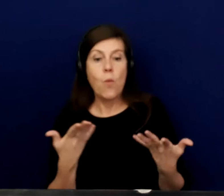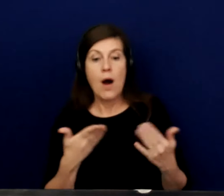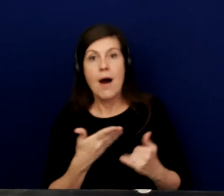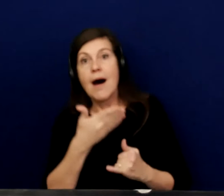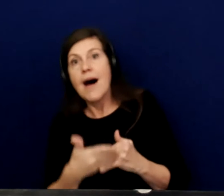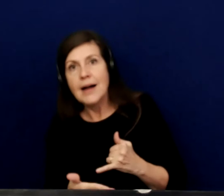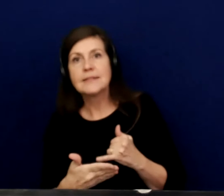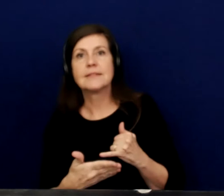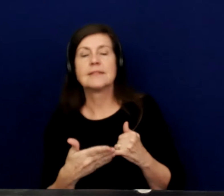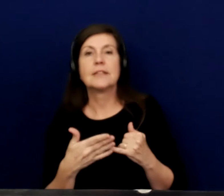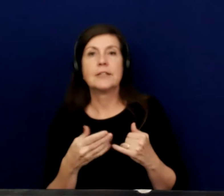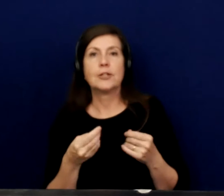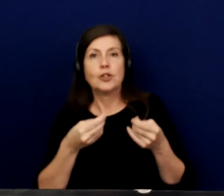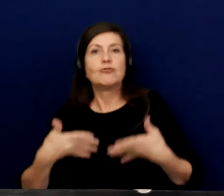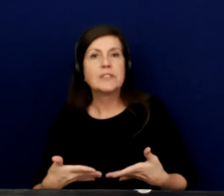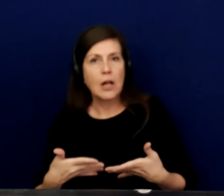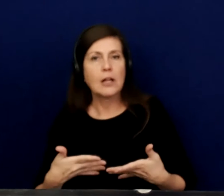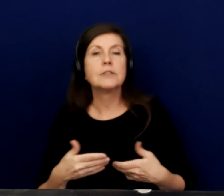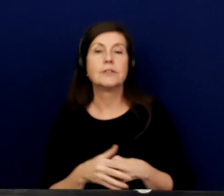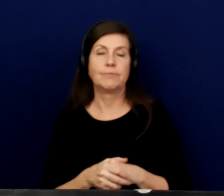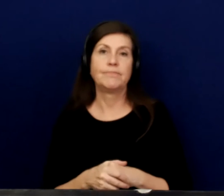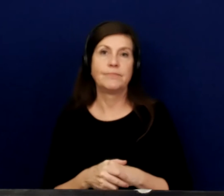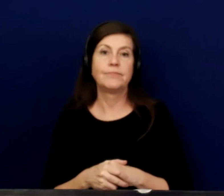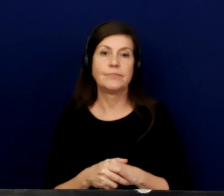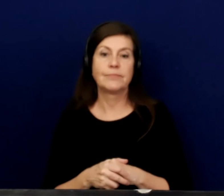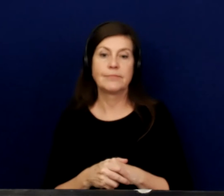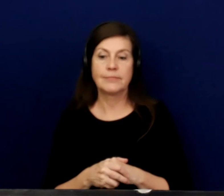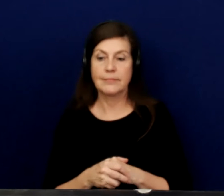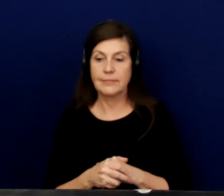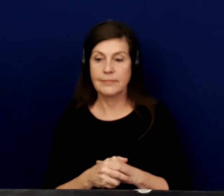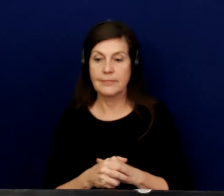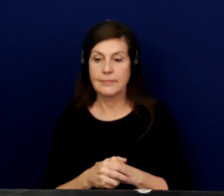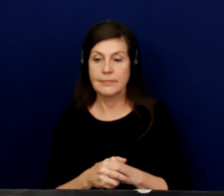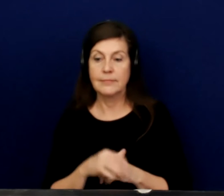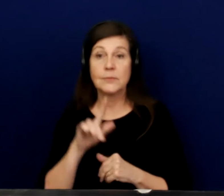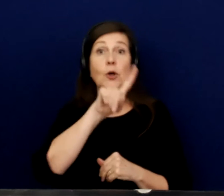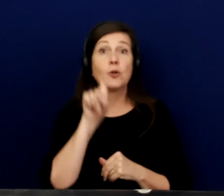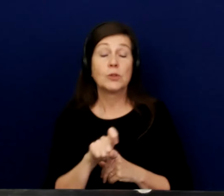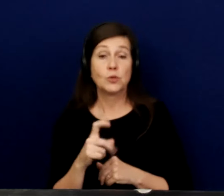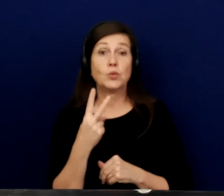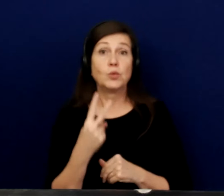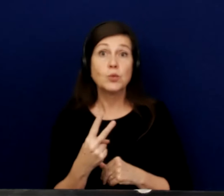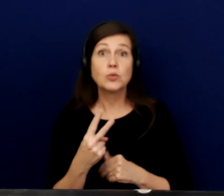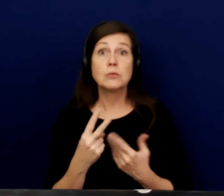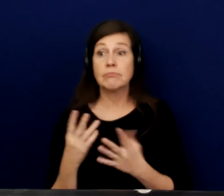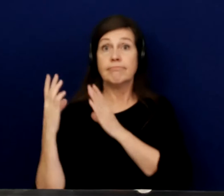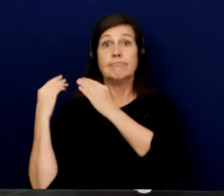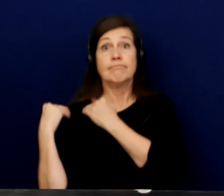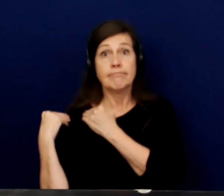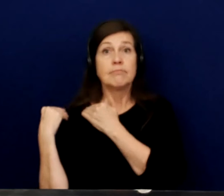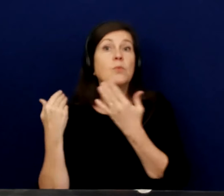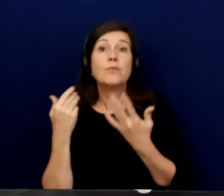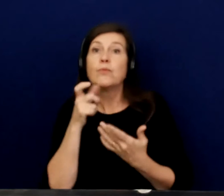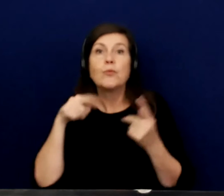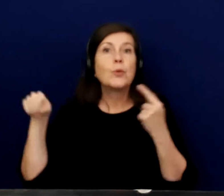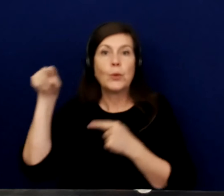good. So those are some factors. And on question 2, who is responsible? I want